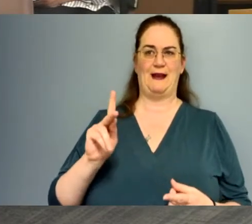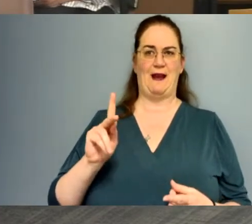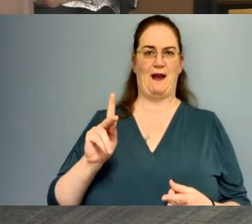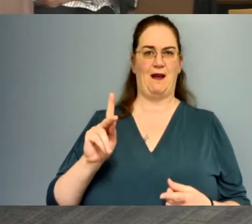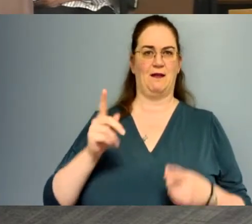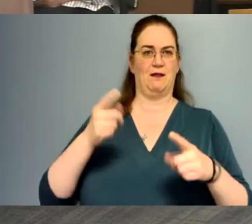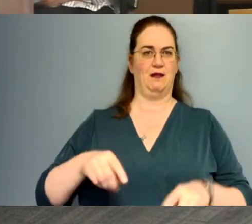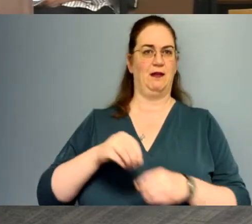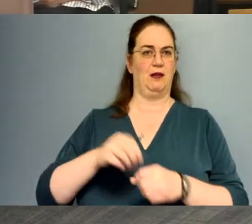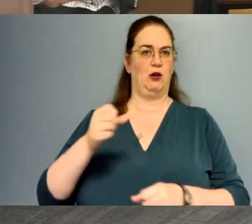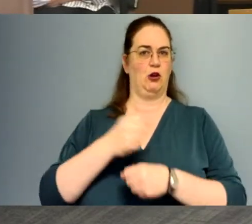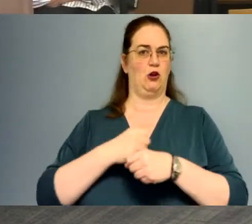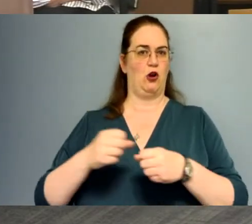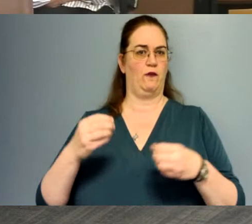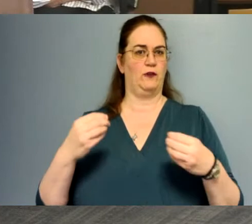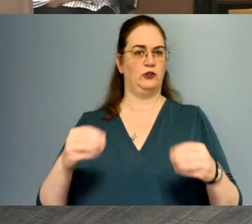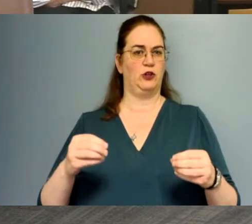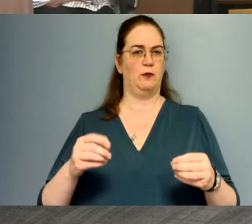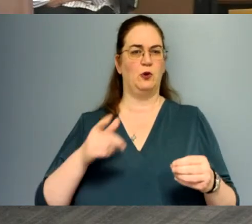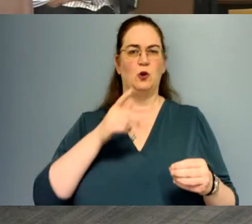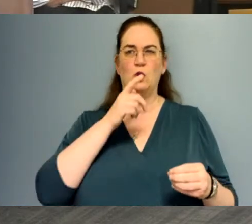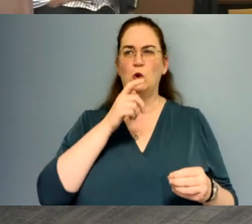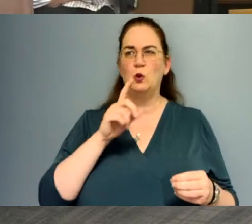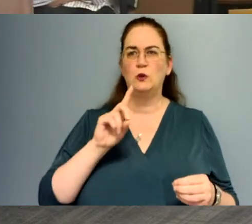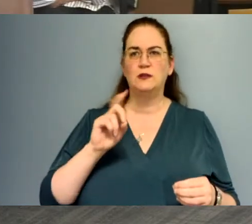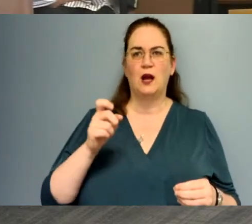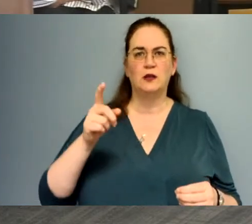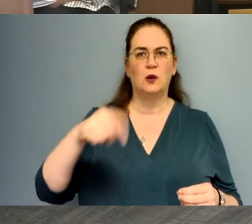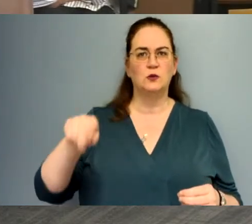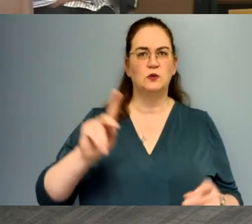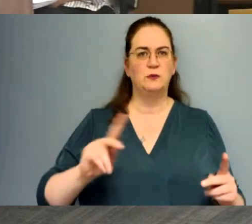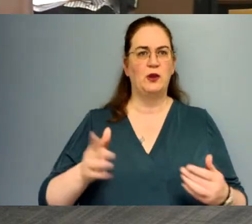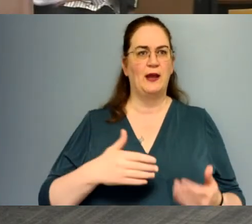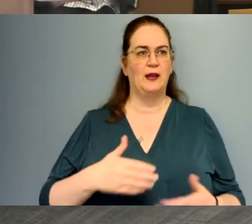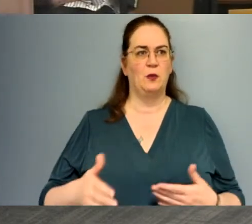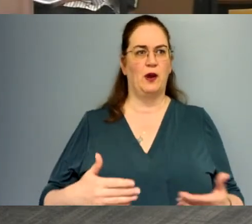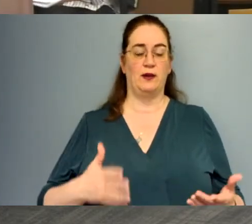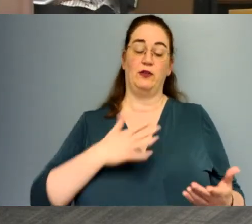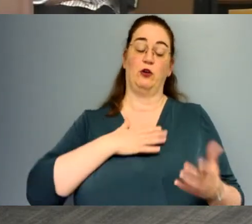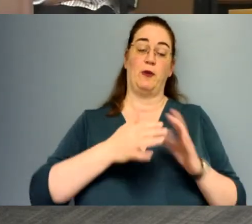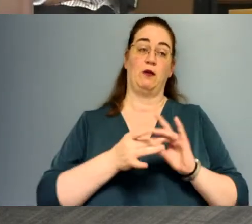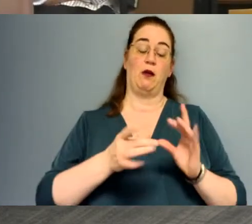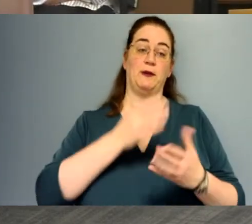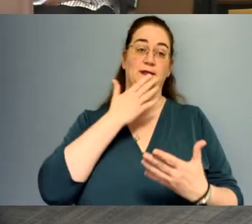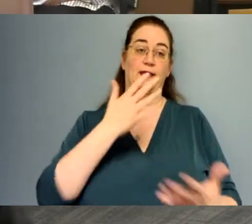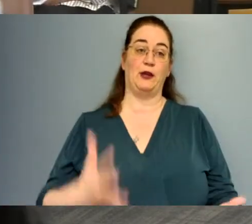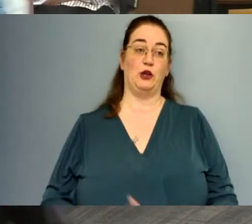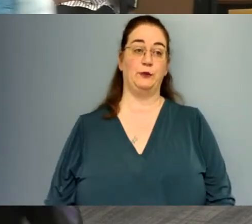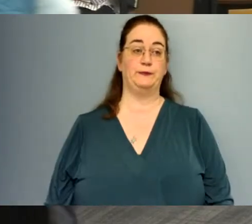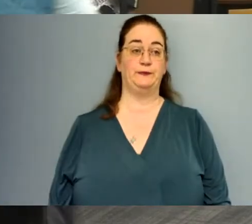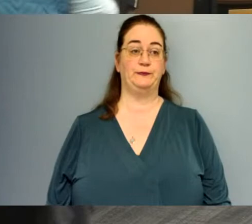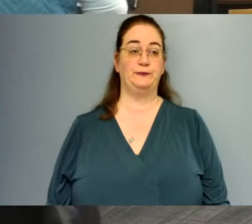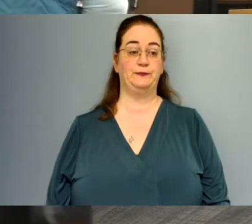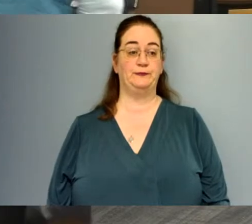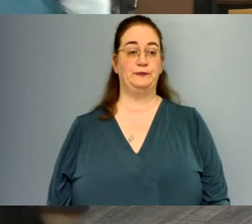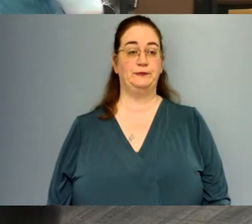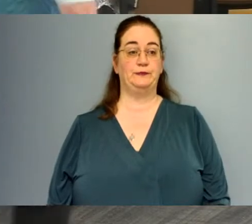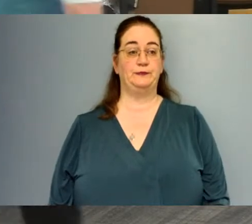And who diagnosed these people anyway? So there are my comments. Thank you. Thank